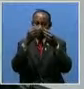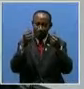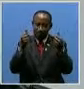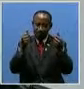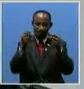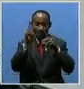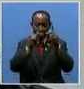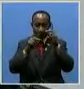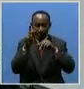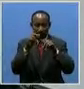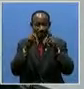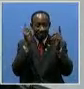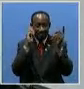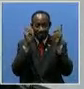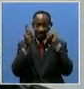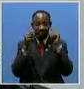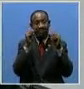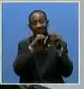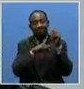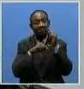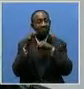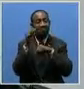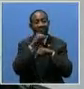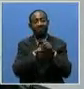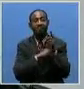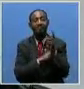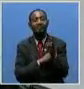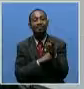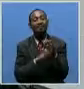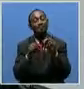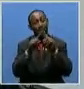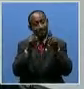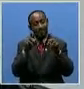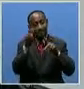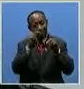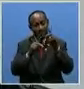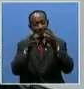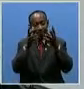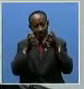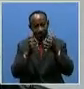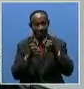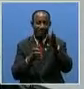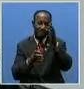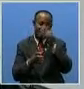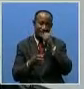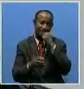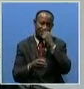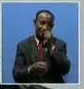listening to those falsehoods going forward. Because people want value.